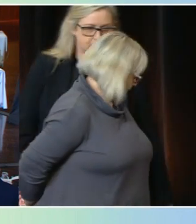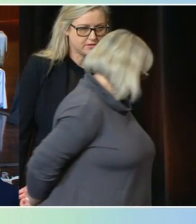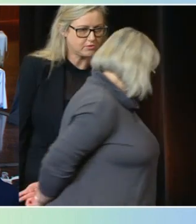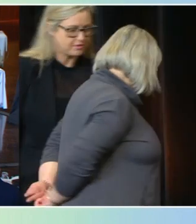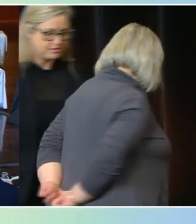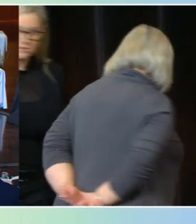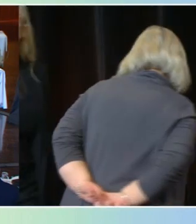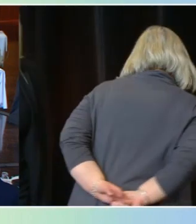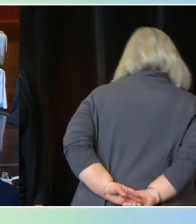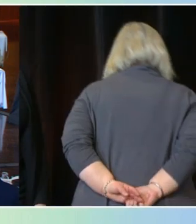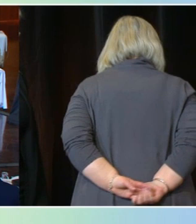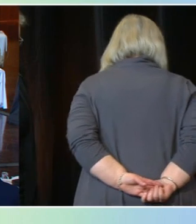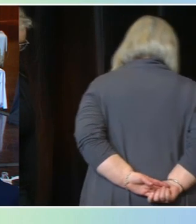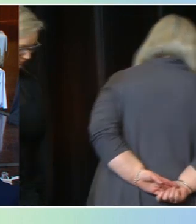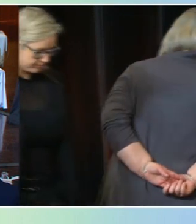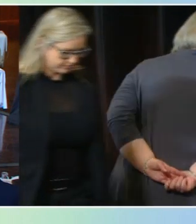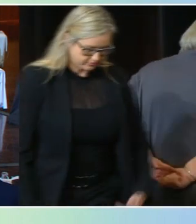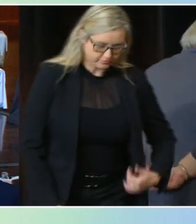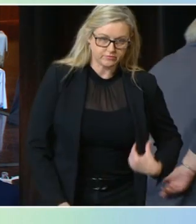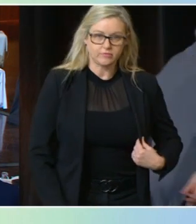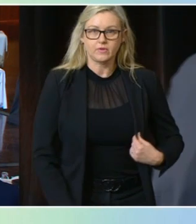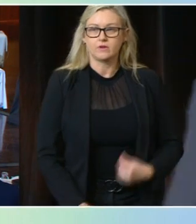thank you whatever